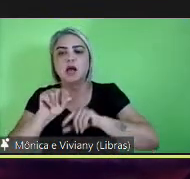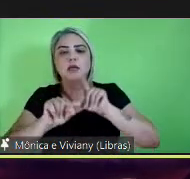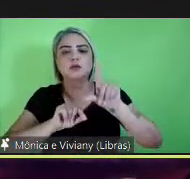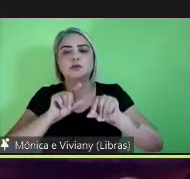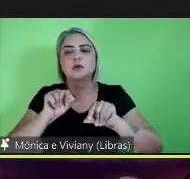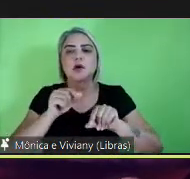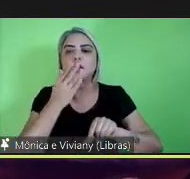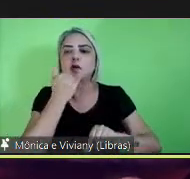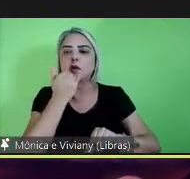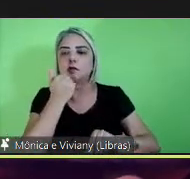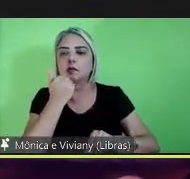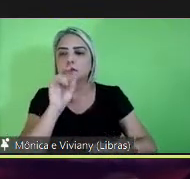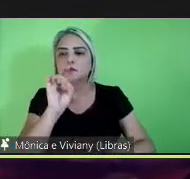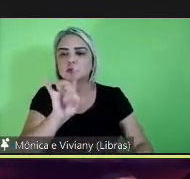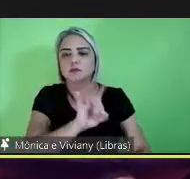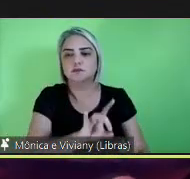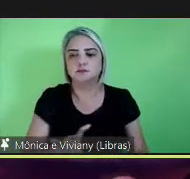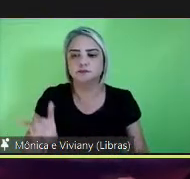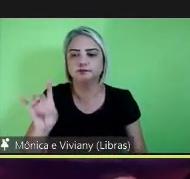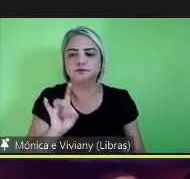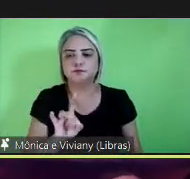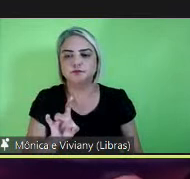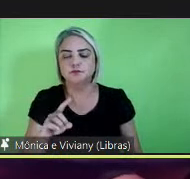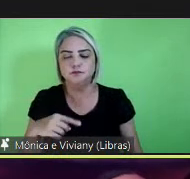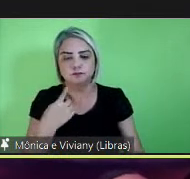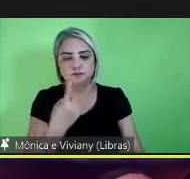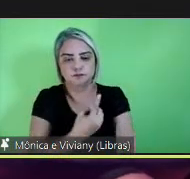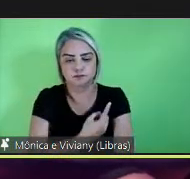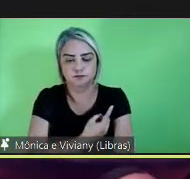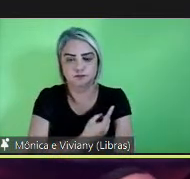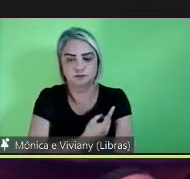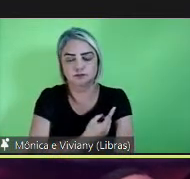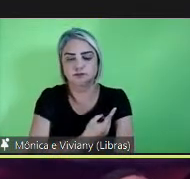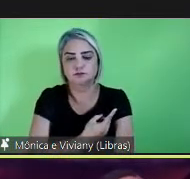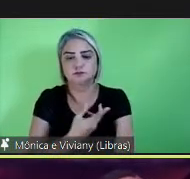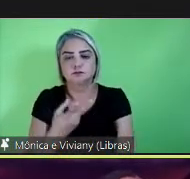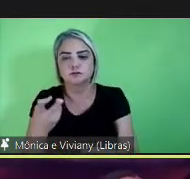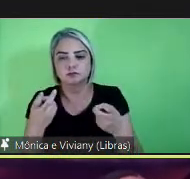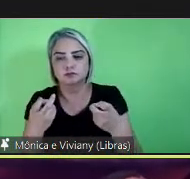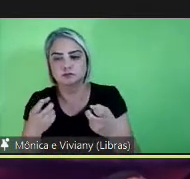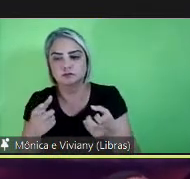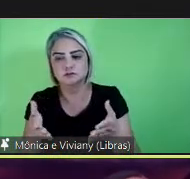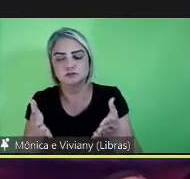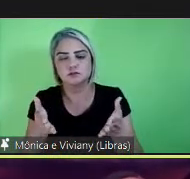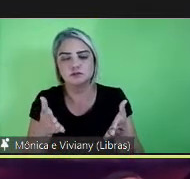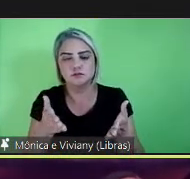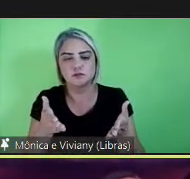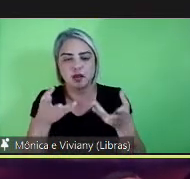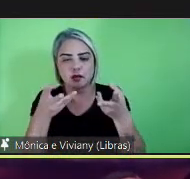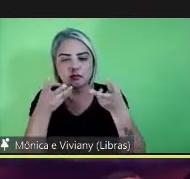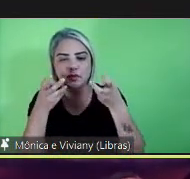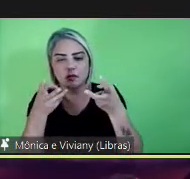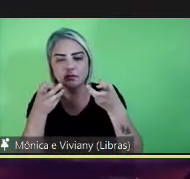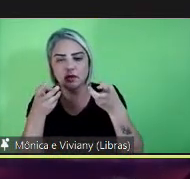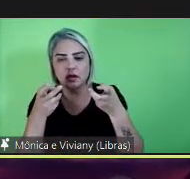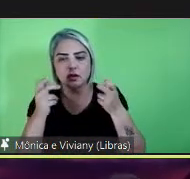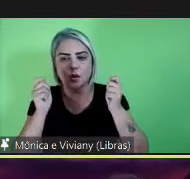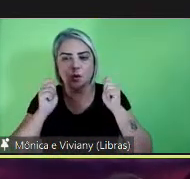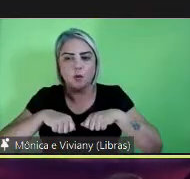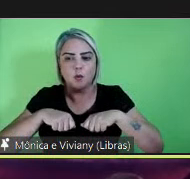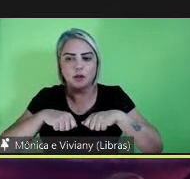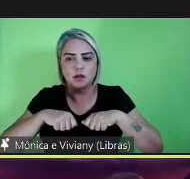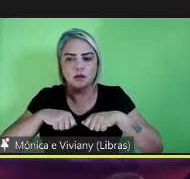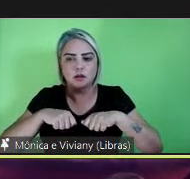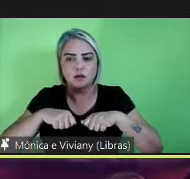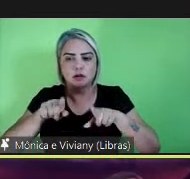We address it from a cultural competence, intelligent perspective. We try to understand, and we